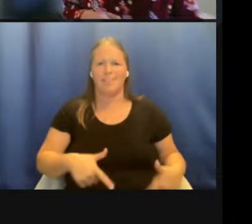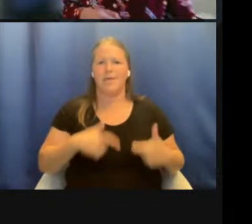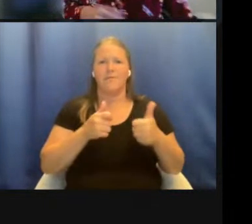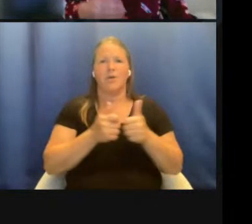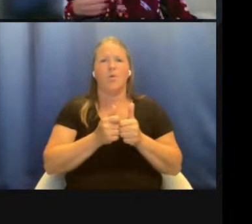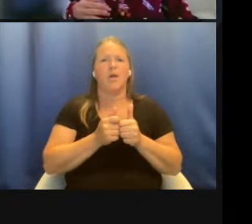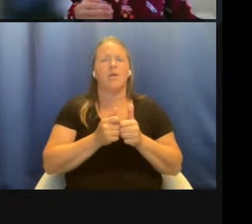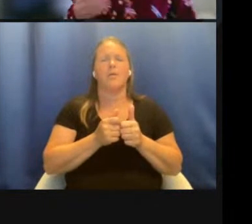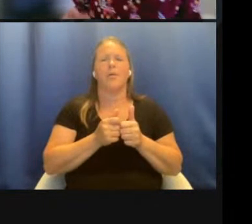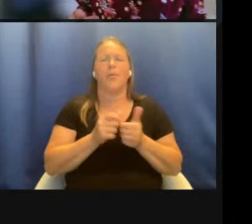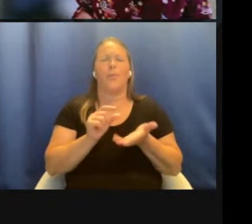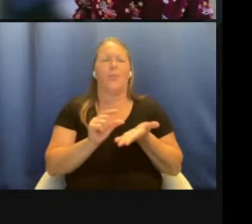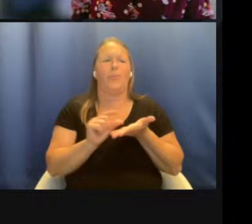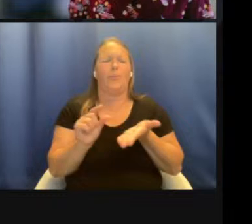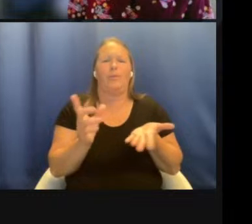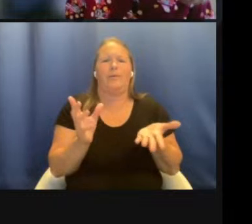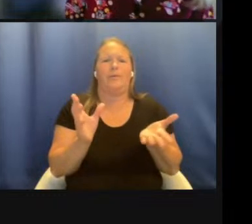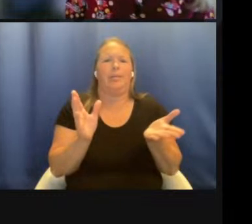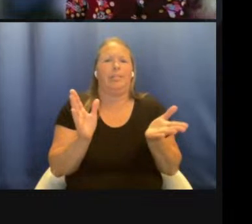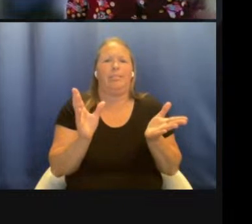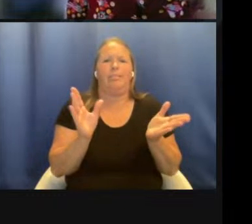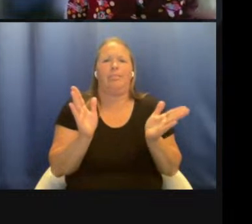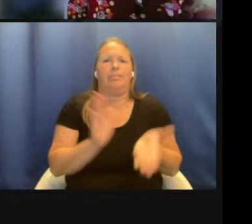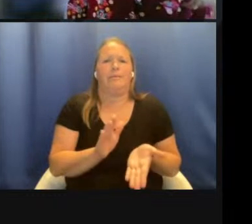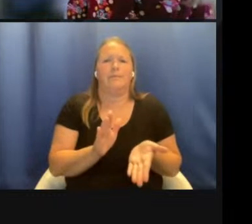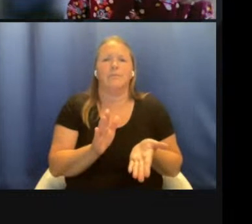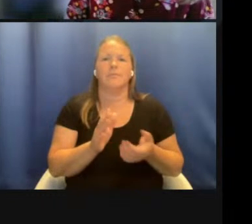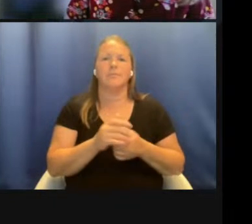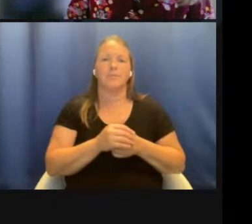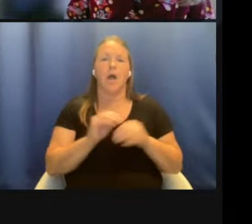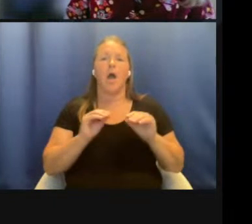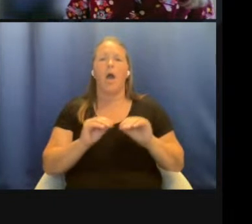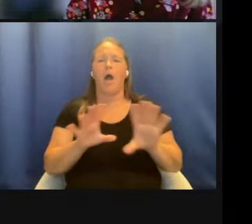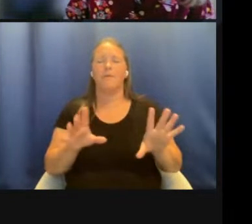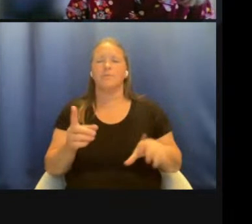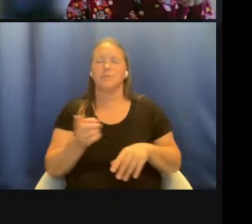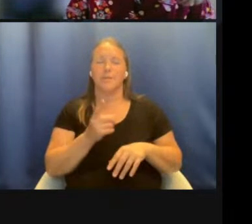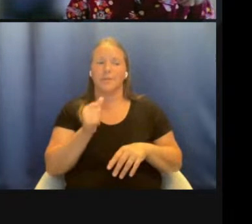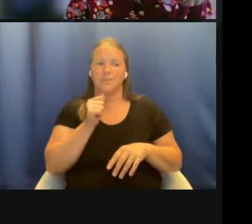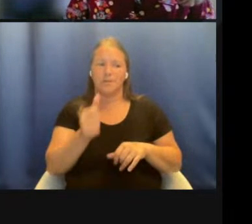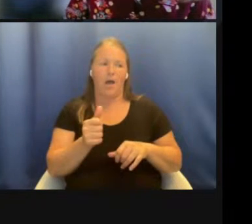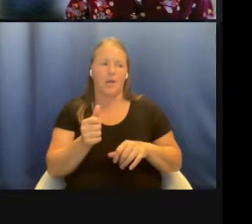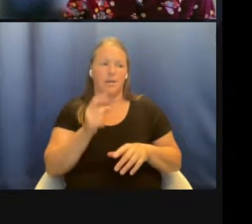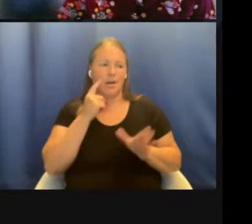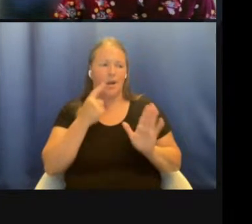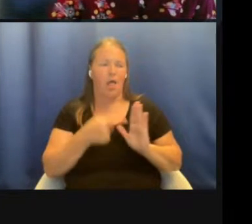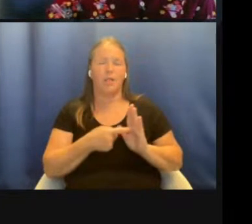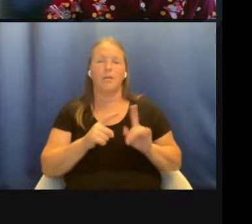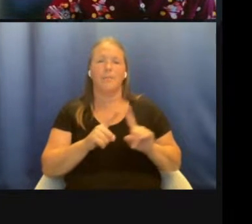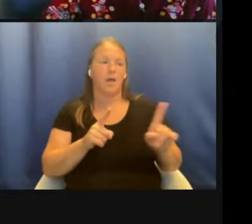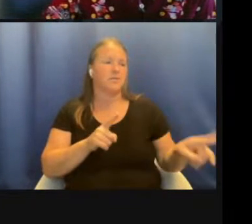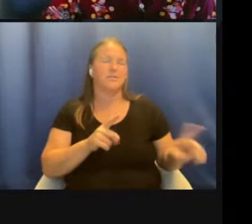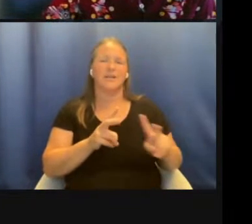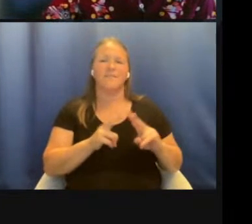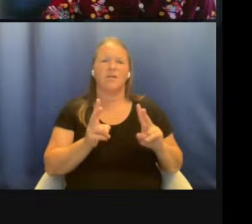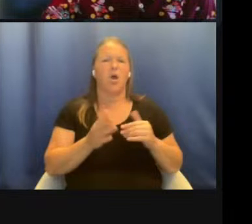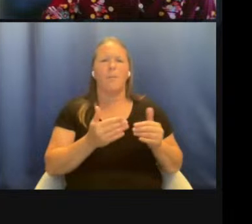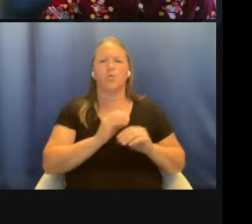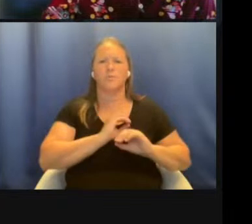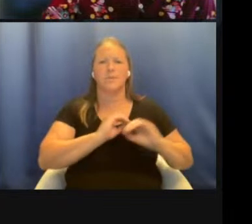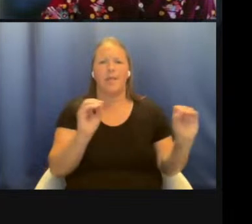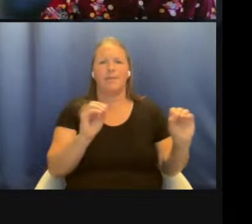not acknowledged by the probate inventory, but so very Spartan, and yet the presence of her